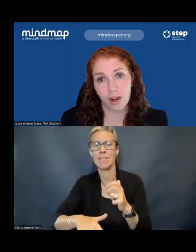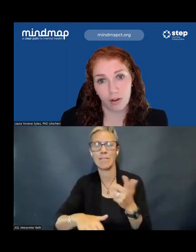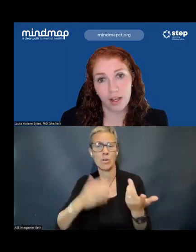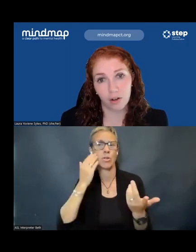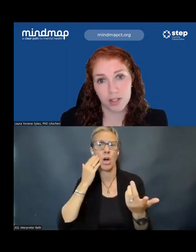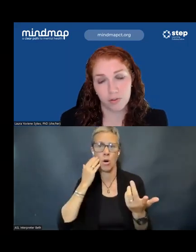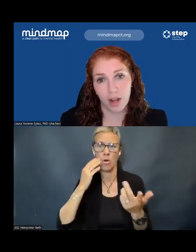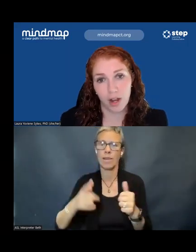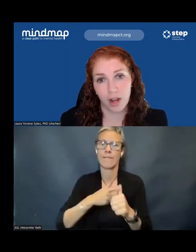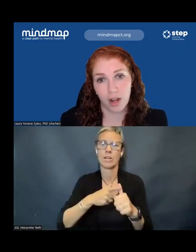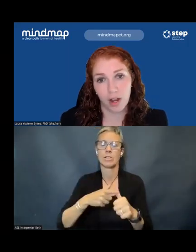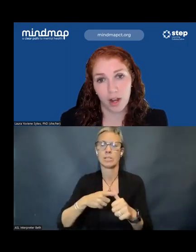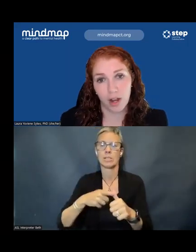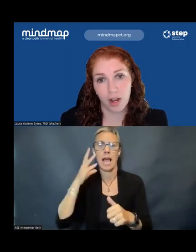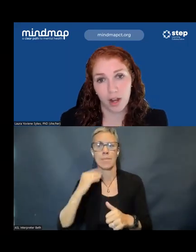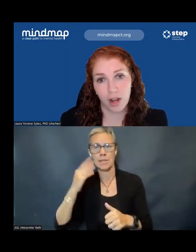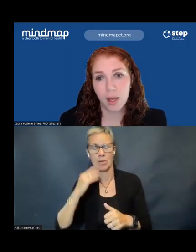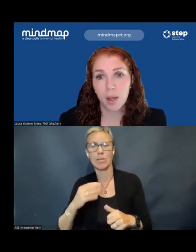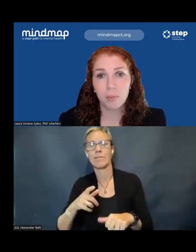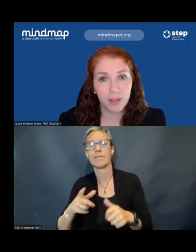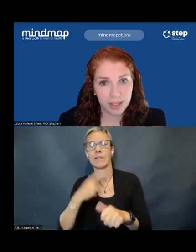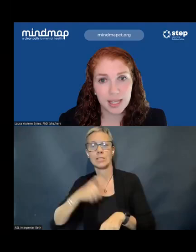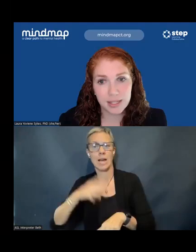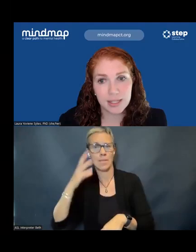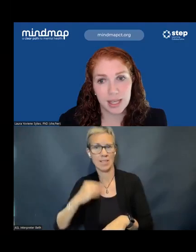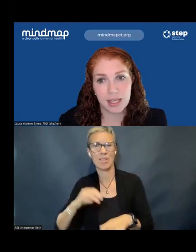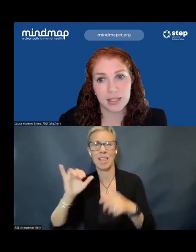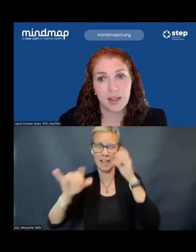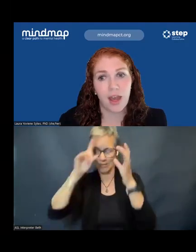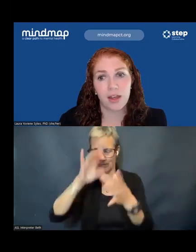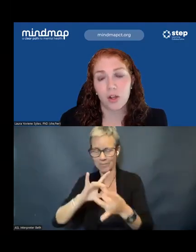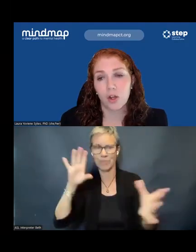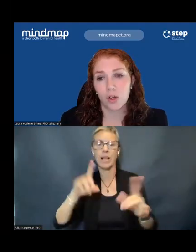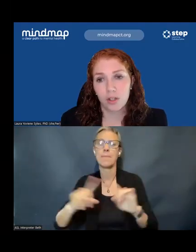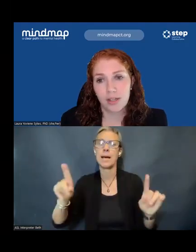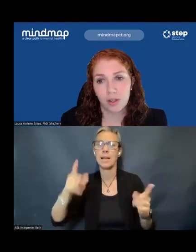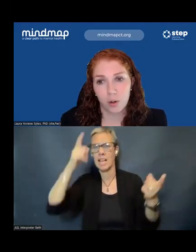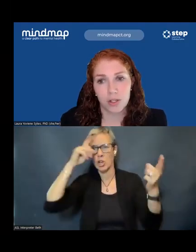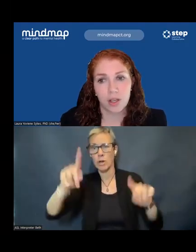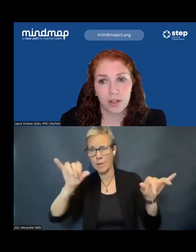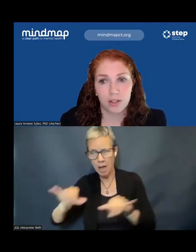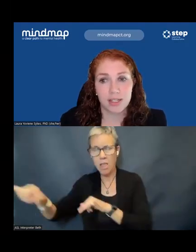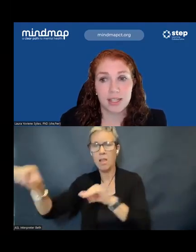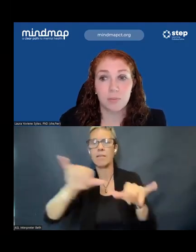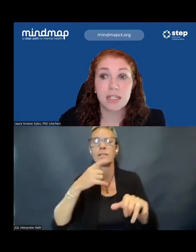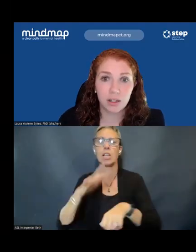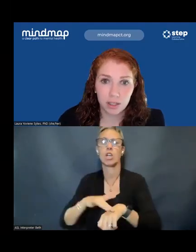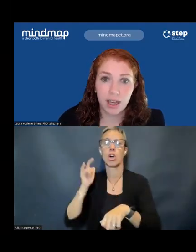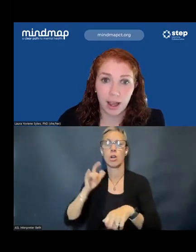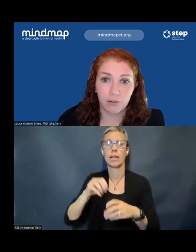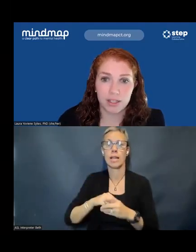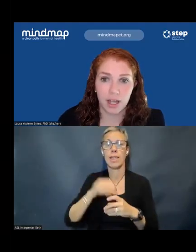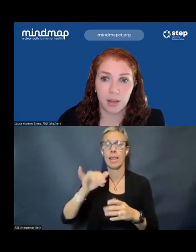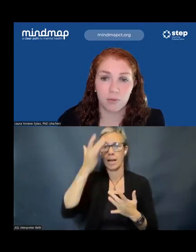do vary across a variety of research studies, but the consensus is that early in the course of illness is a